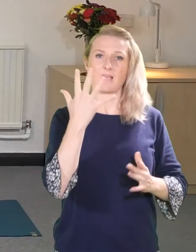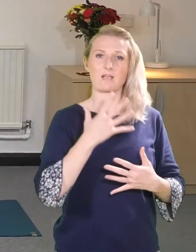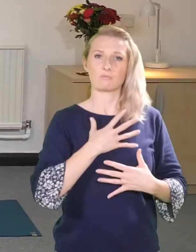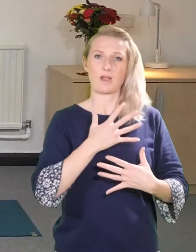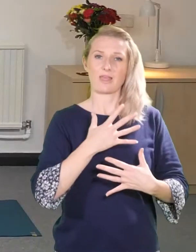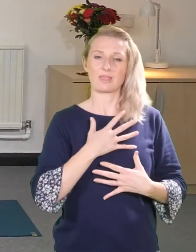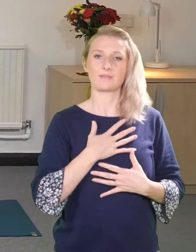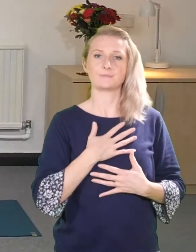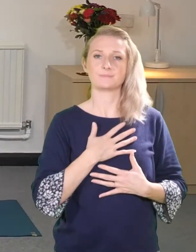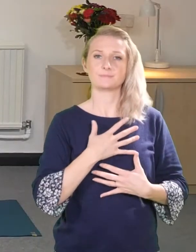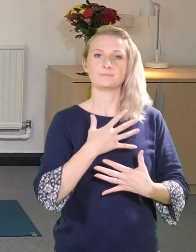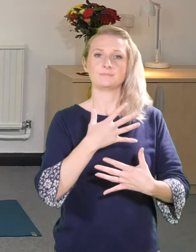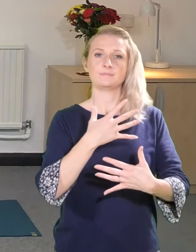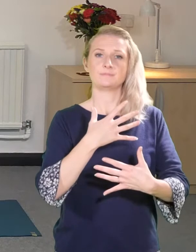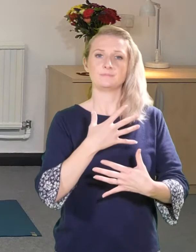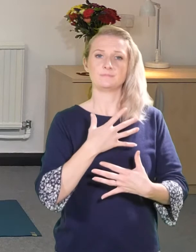breaths.